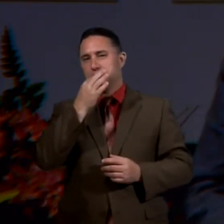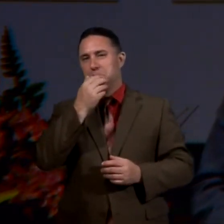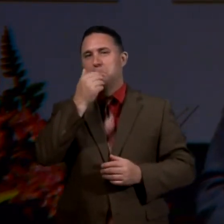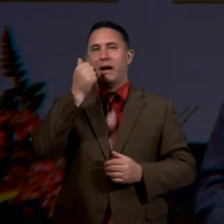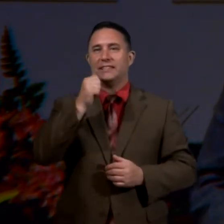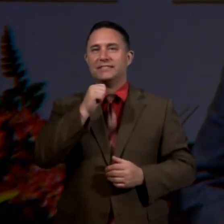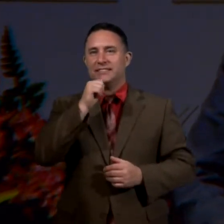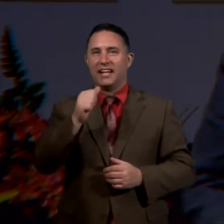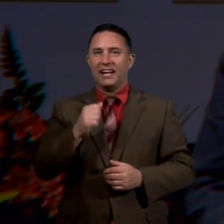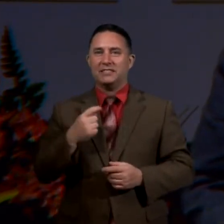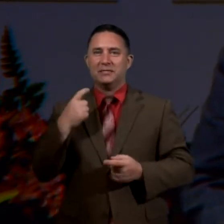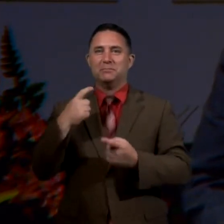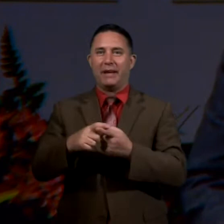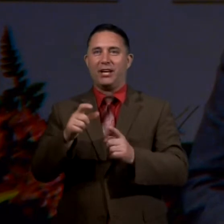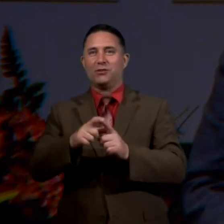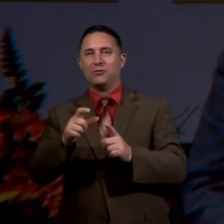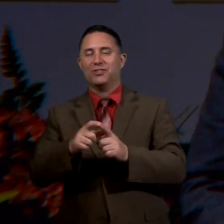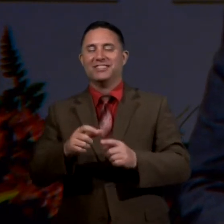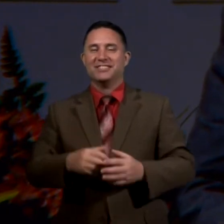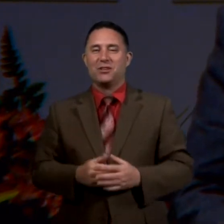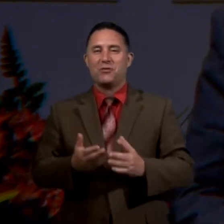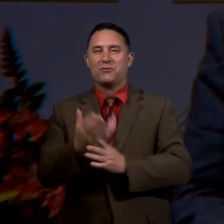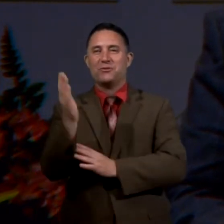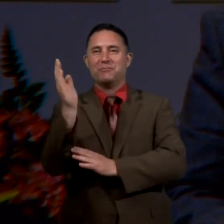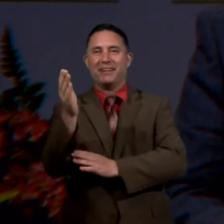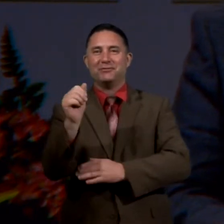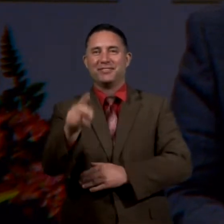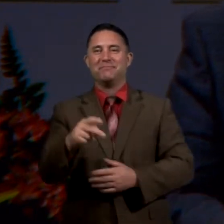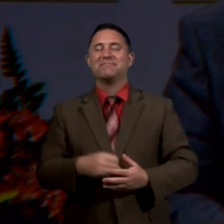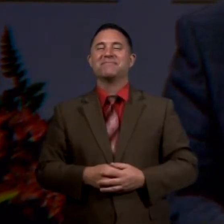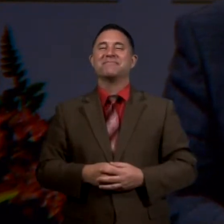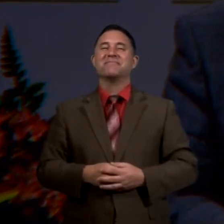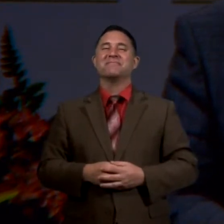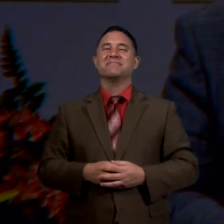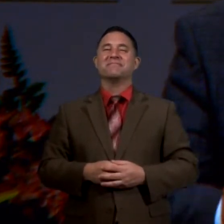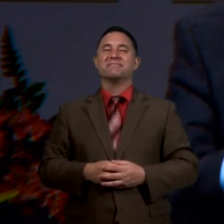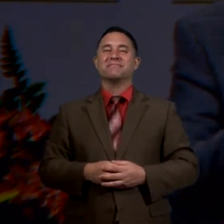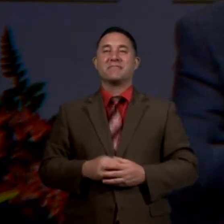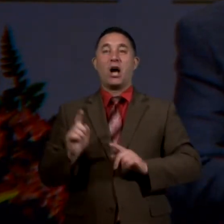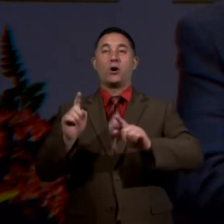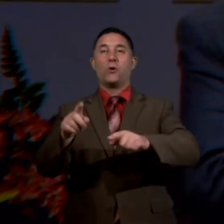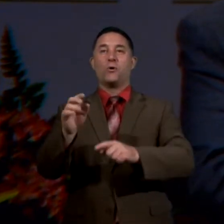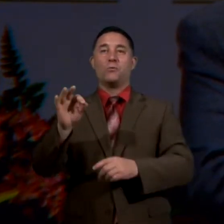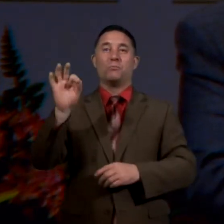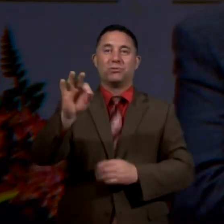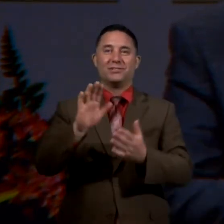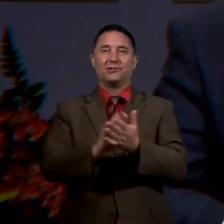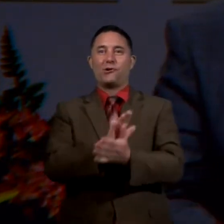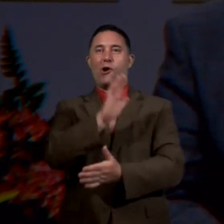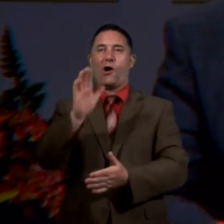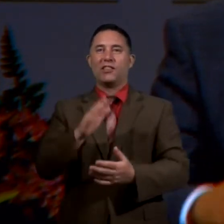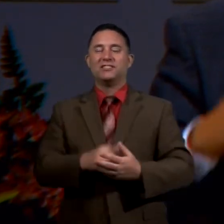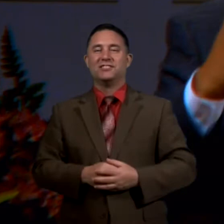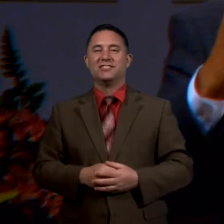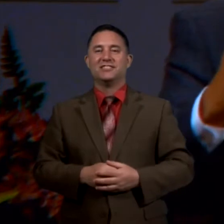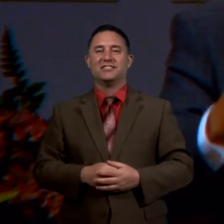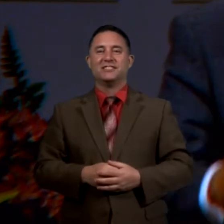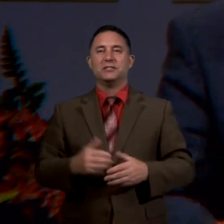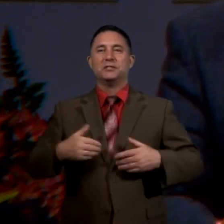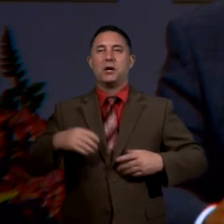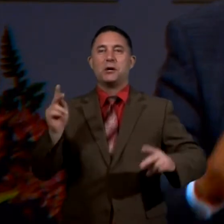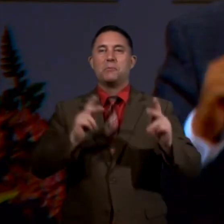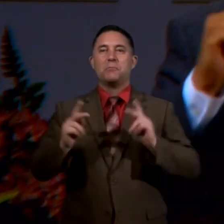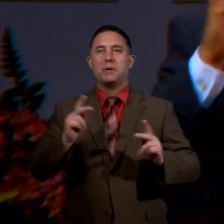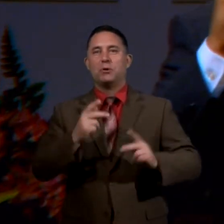to not let out some Spanish words through the message. All right. Every time I go preach at the college, the young